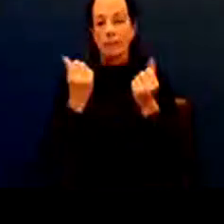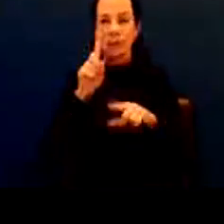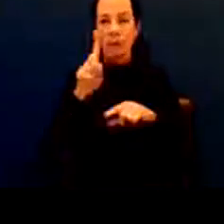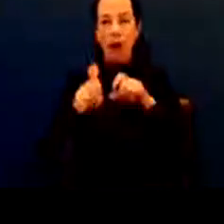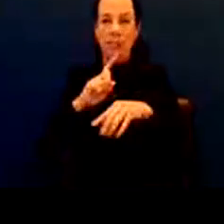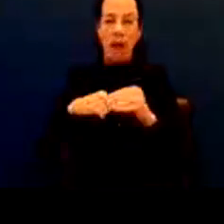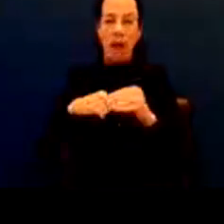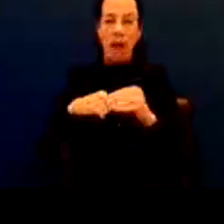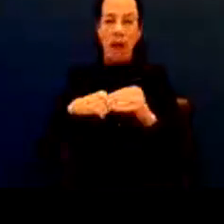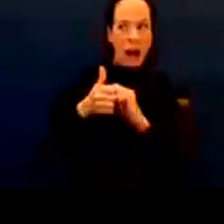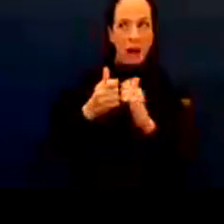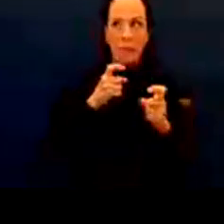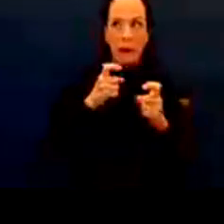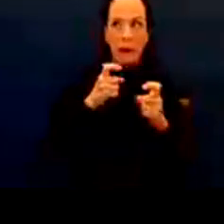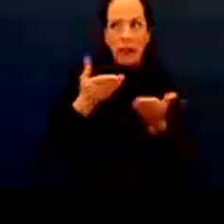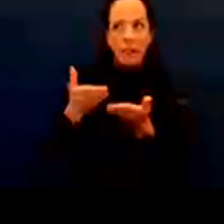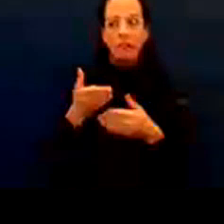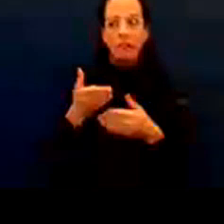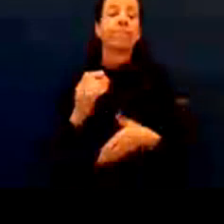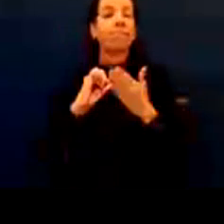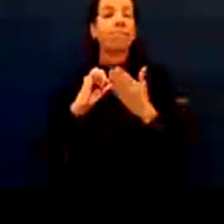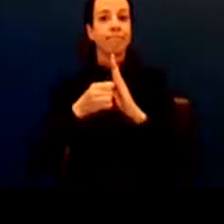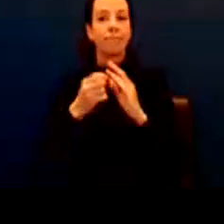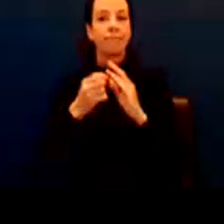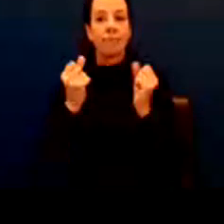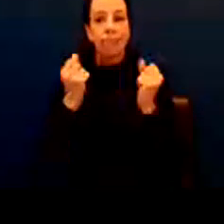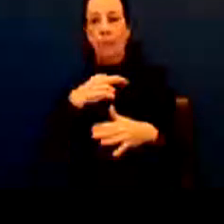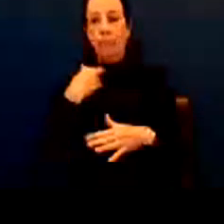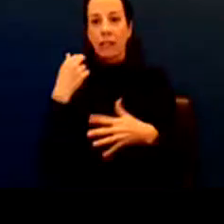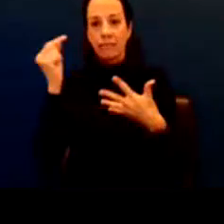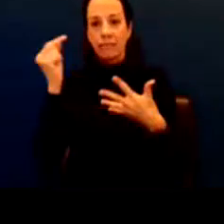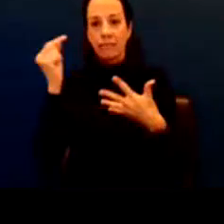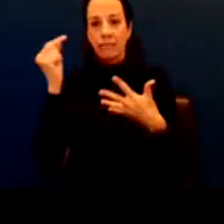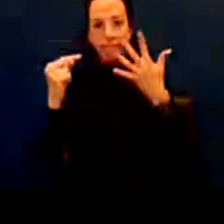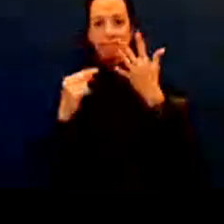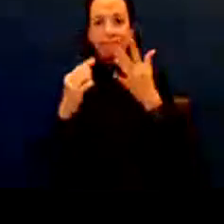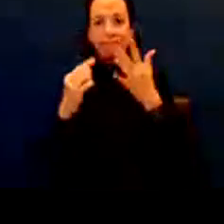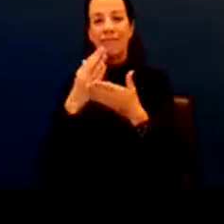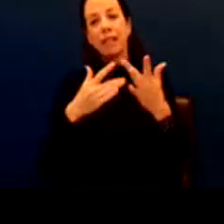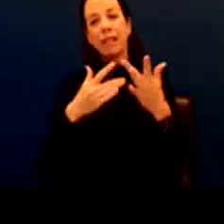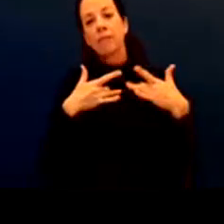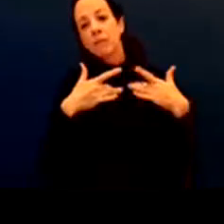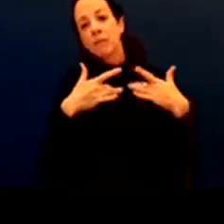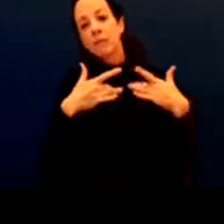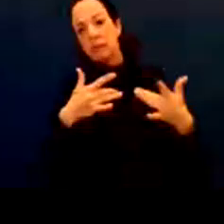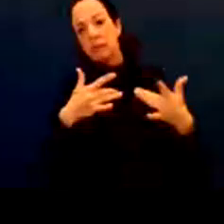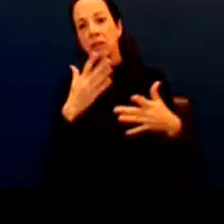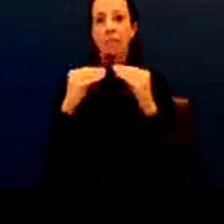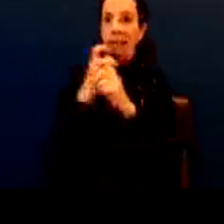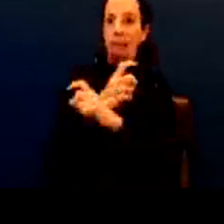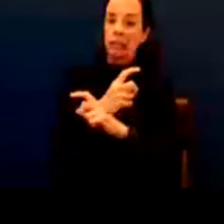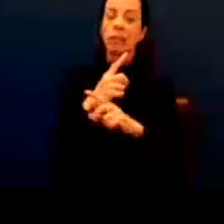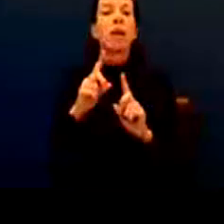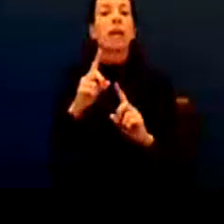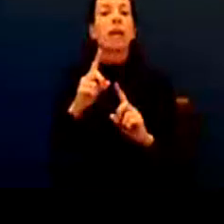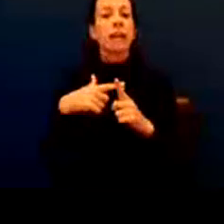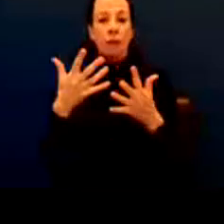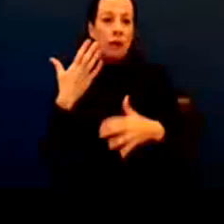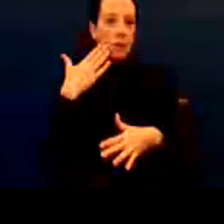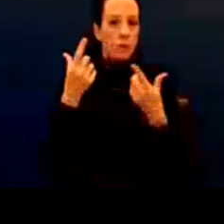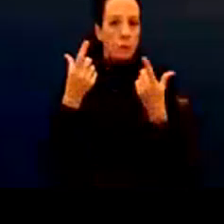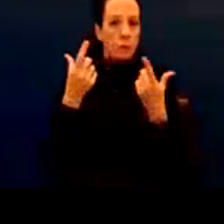some of them were more complex. And you wanted to know what we were doing currently and what we were doing in addition to those in order to achieve some of those